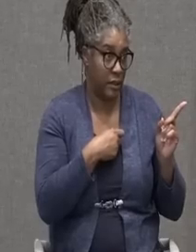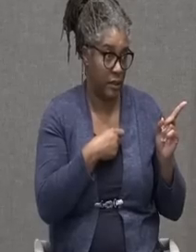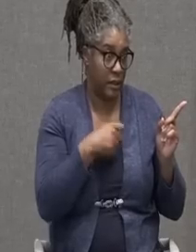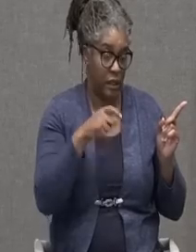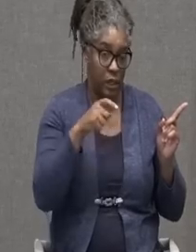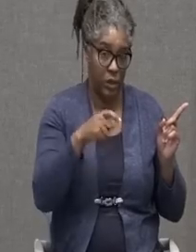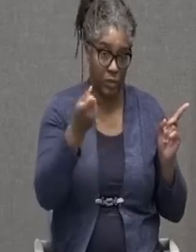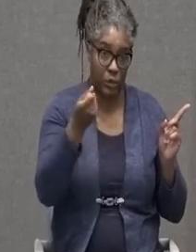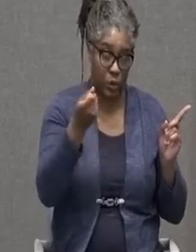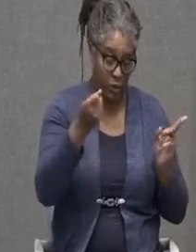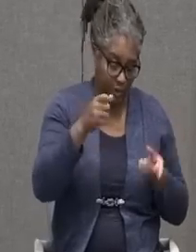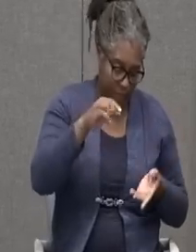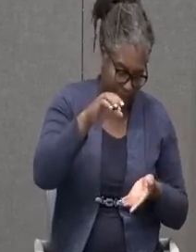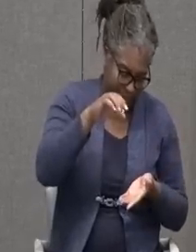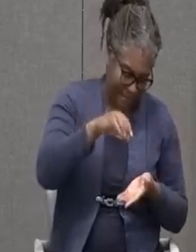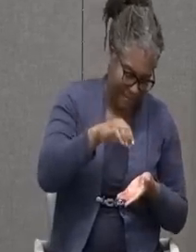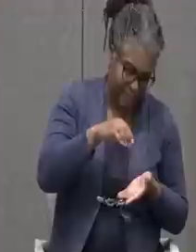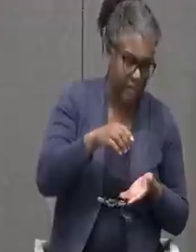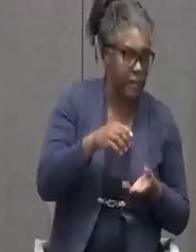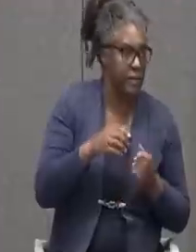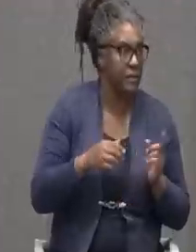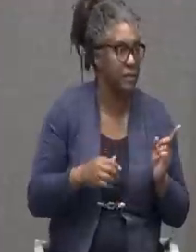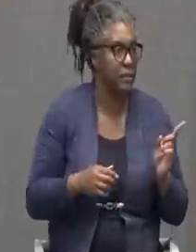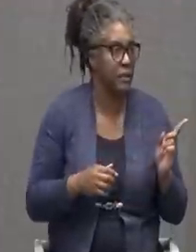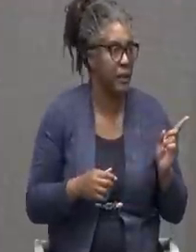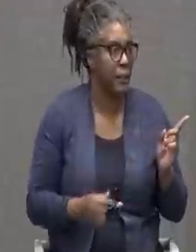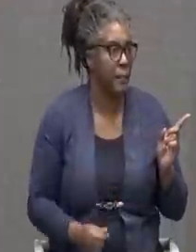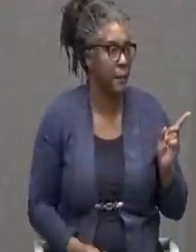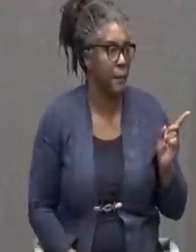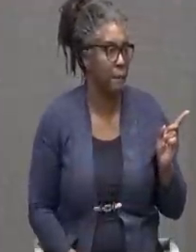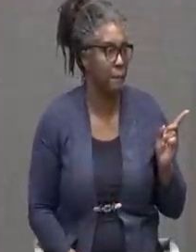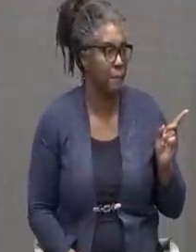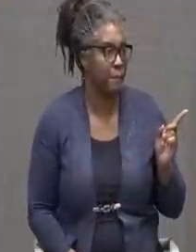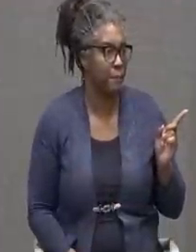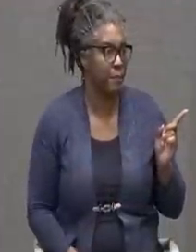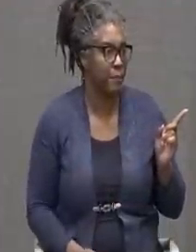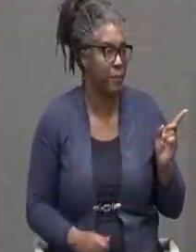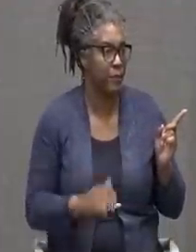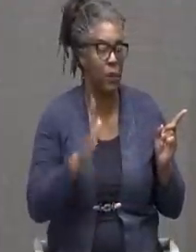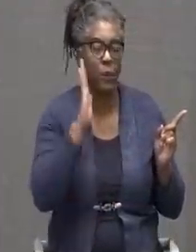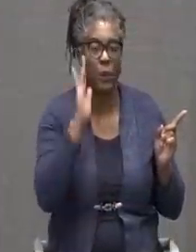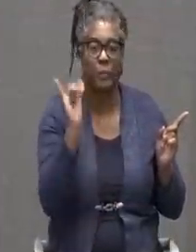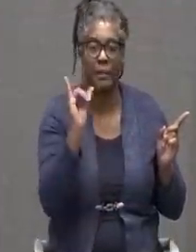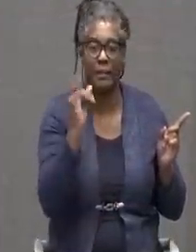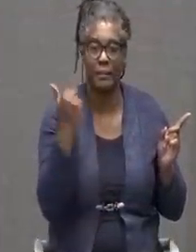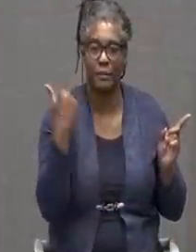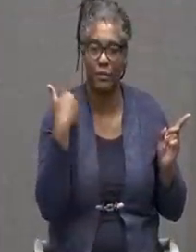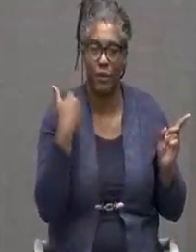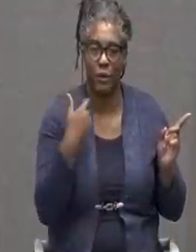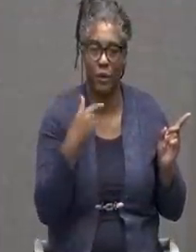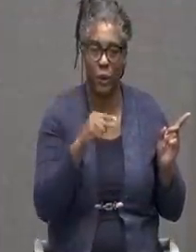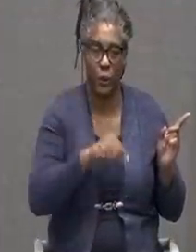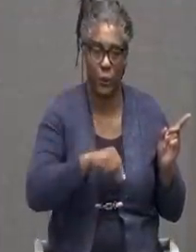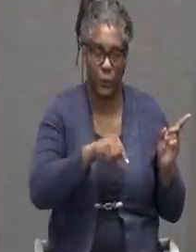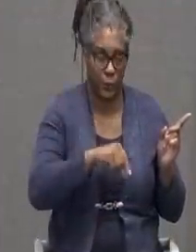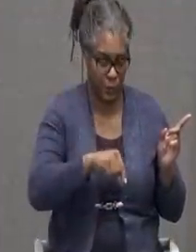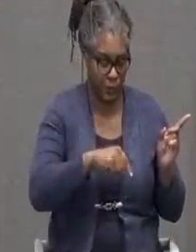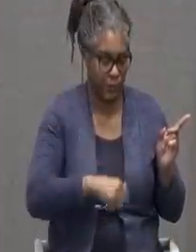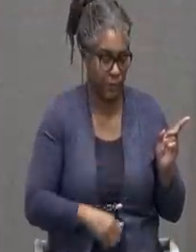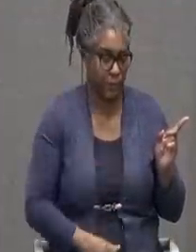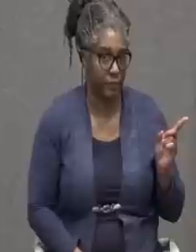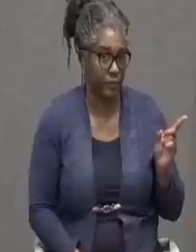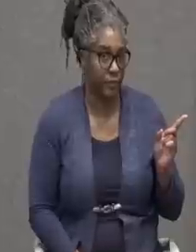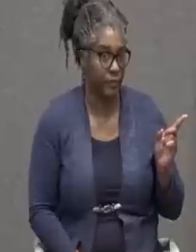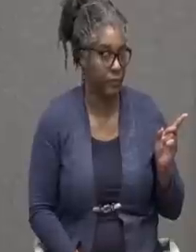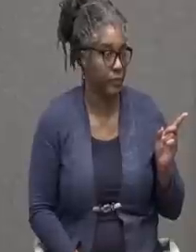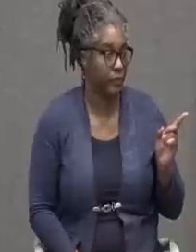I'm thinking the best way to do this be just like I did before. Take my glue, put a